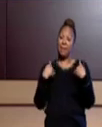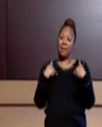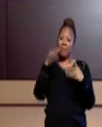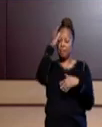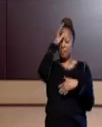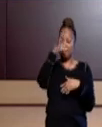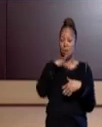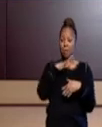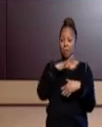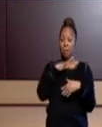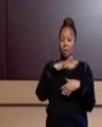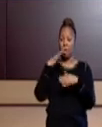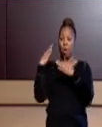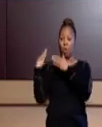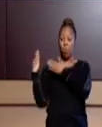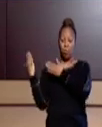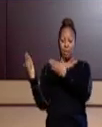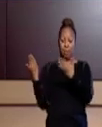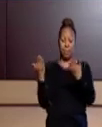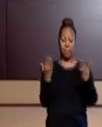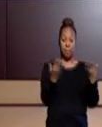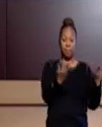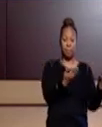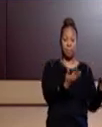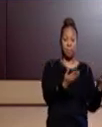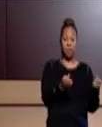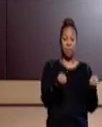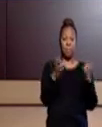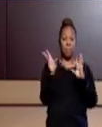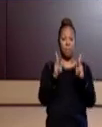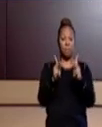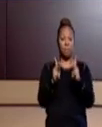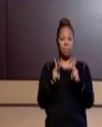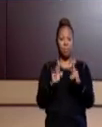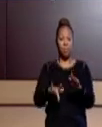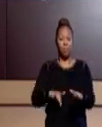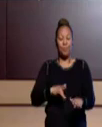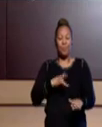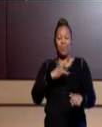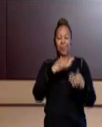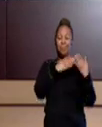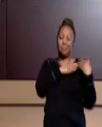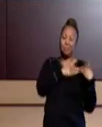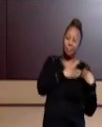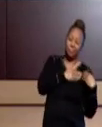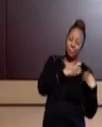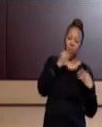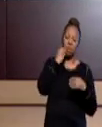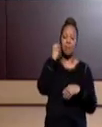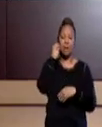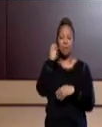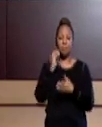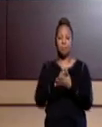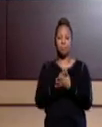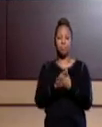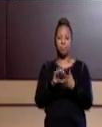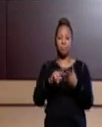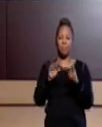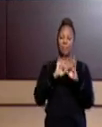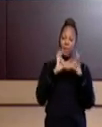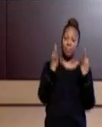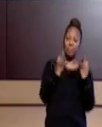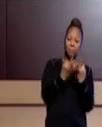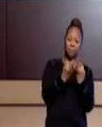men who carried him. For many of you all, you feel the weight of this. You feel the weight of your house. You feel the weight of your